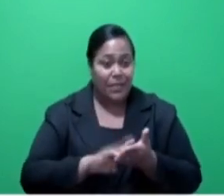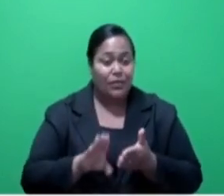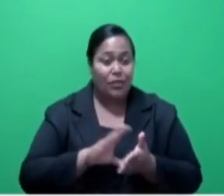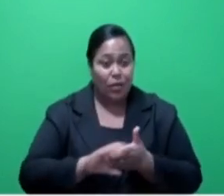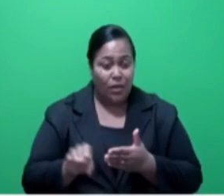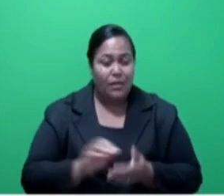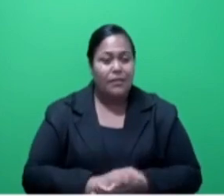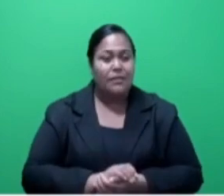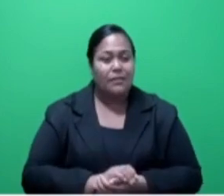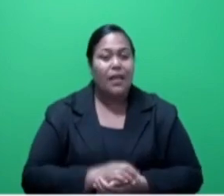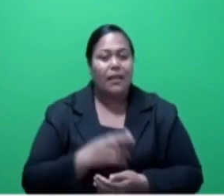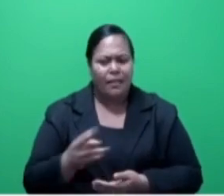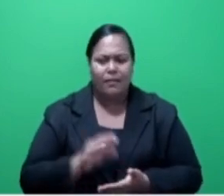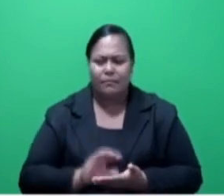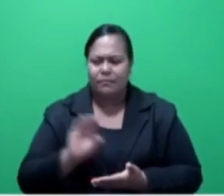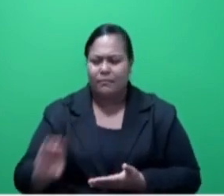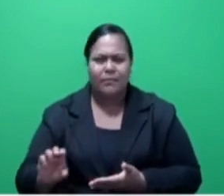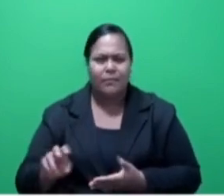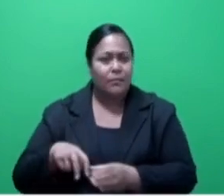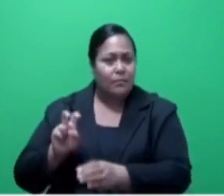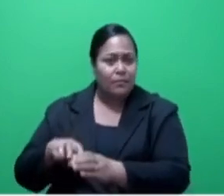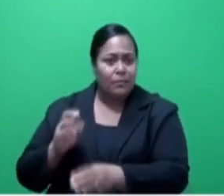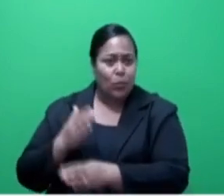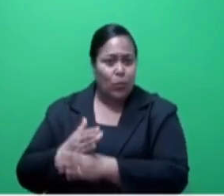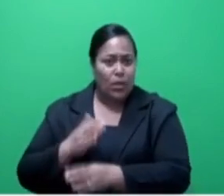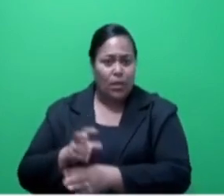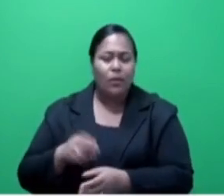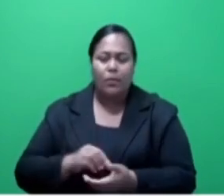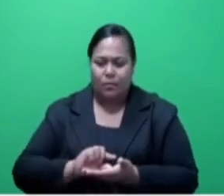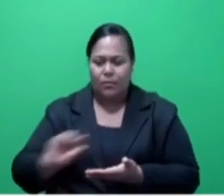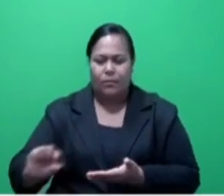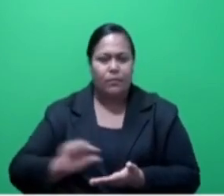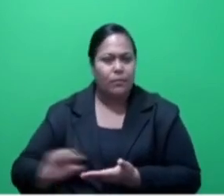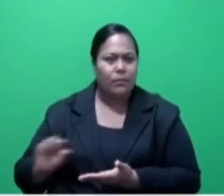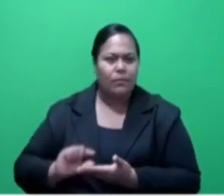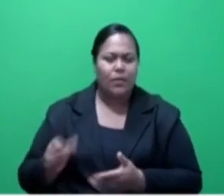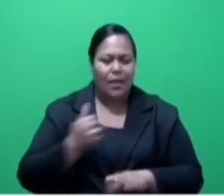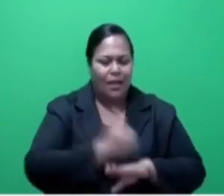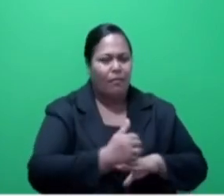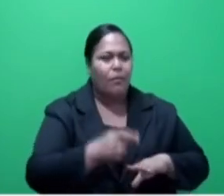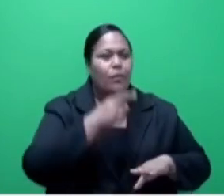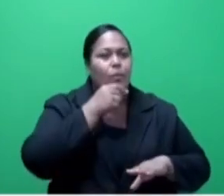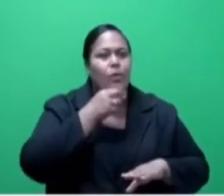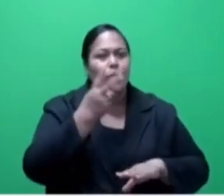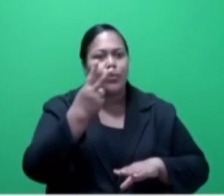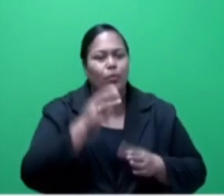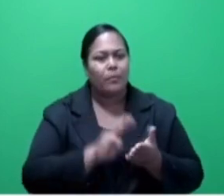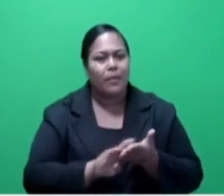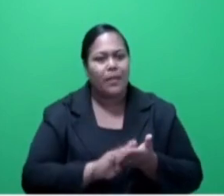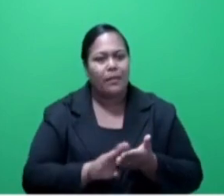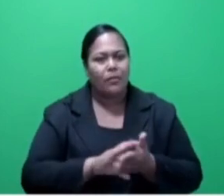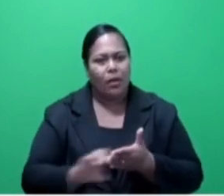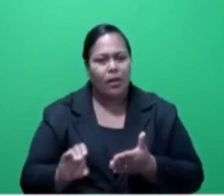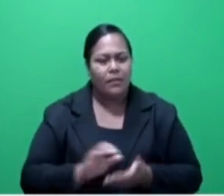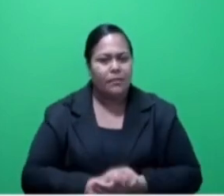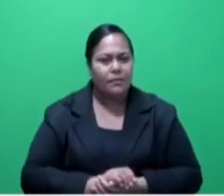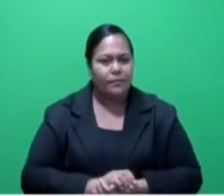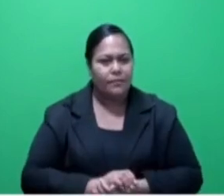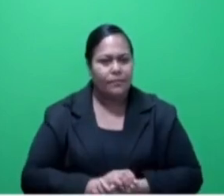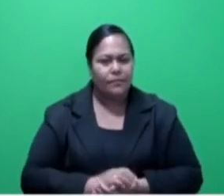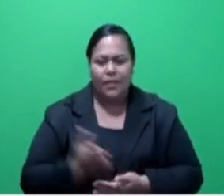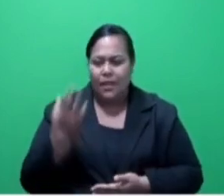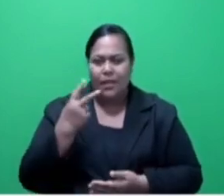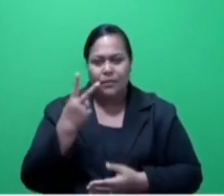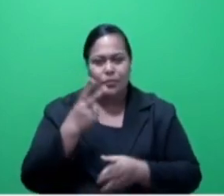provided in unemployment benefit and other support measures, government had to borrow $2 billion in the last 2 financial